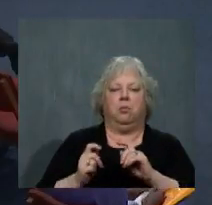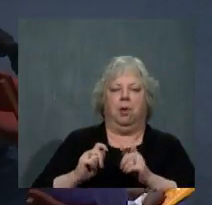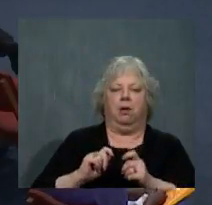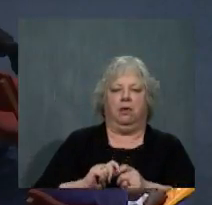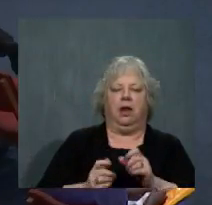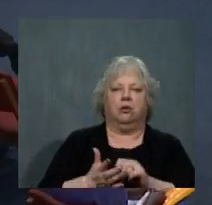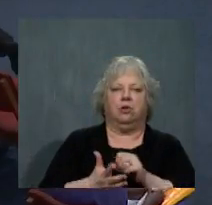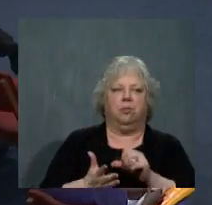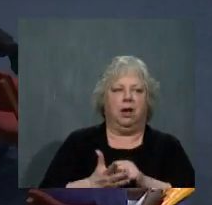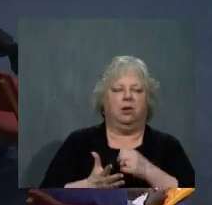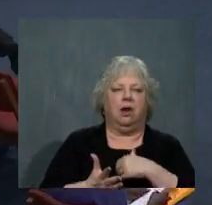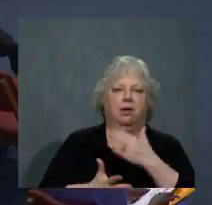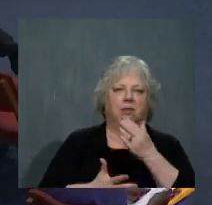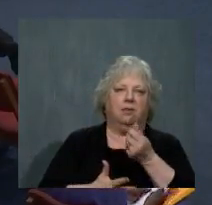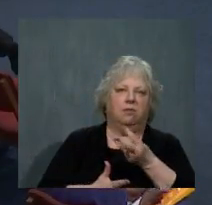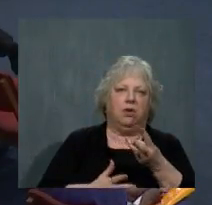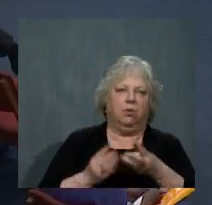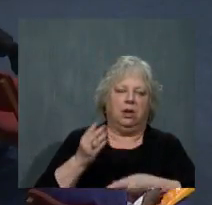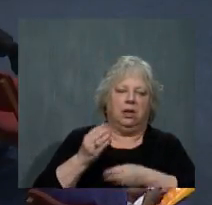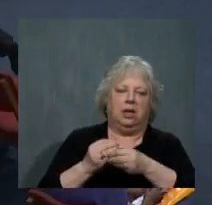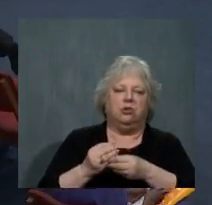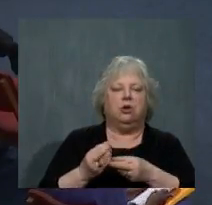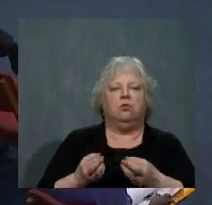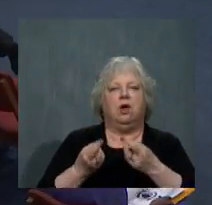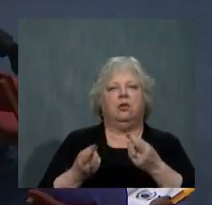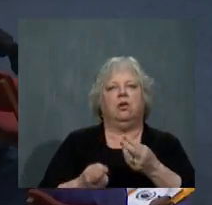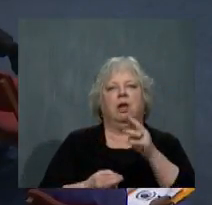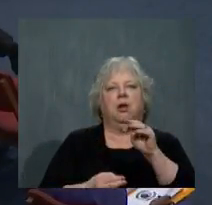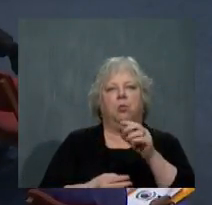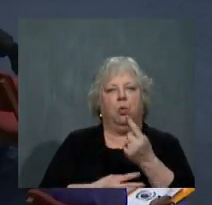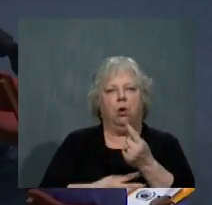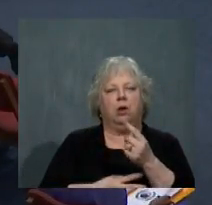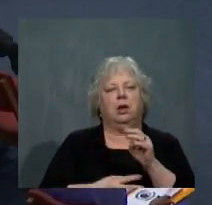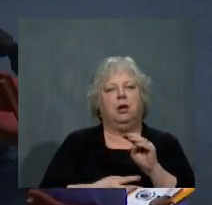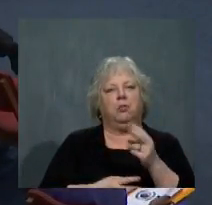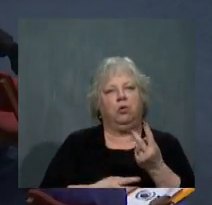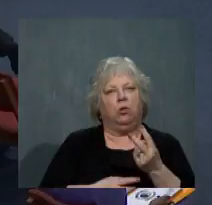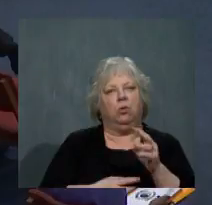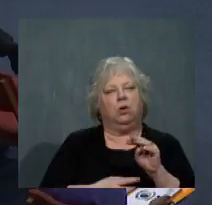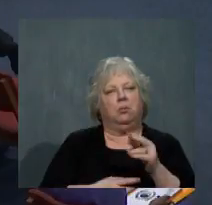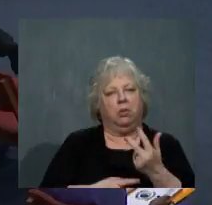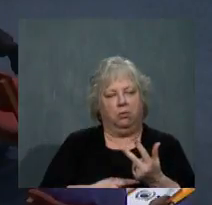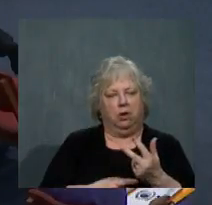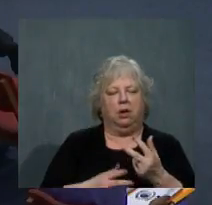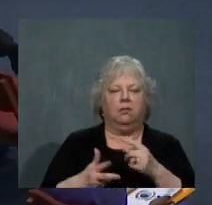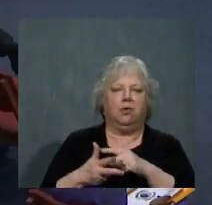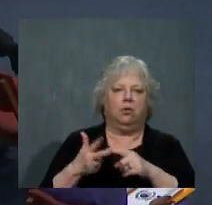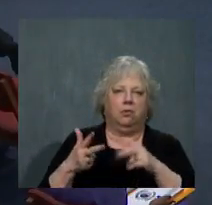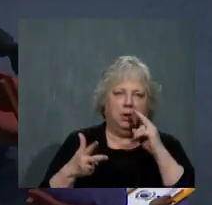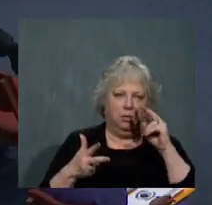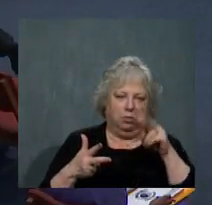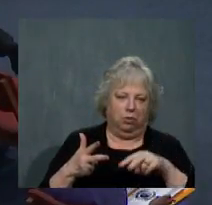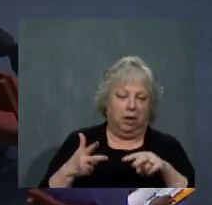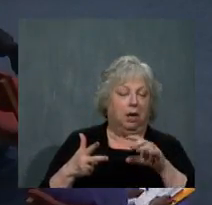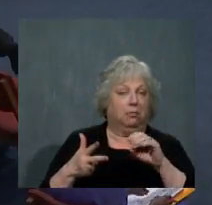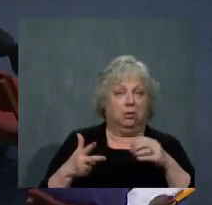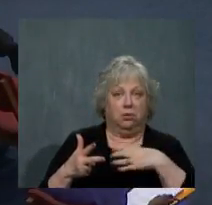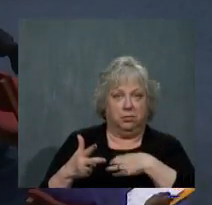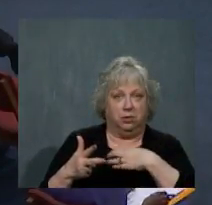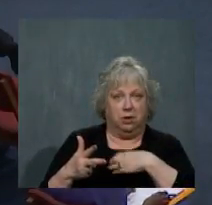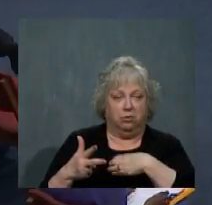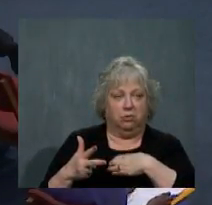got some additions, Resolution M1, M2, and M3. If you look at those, and if there's no